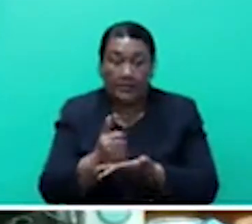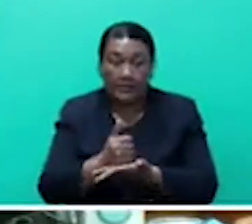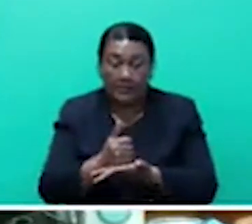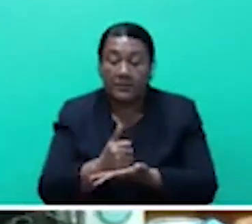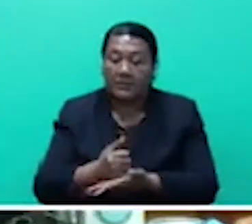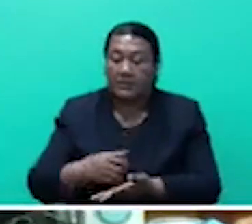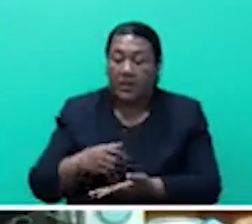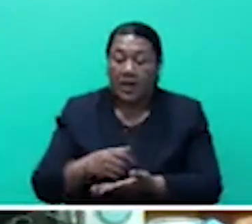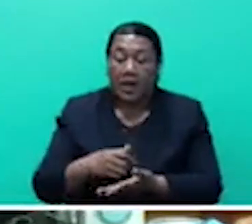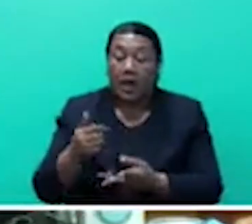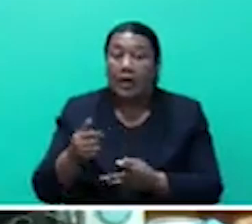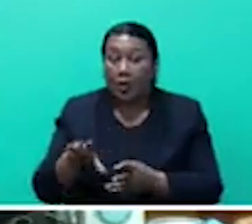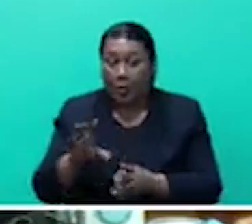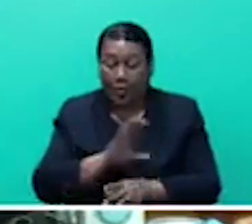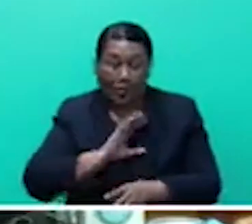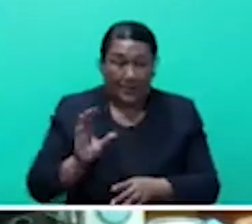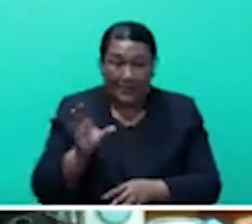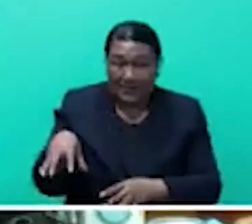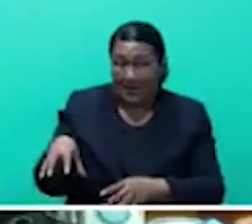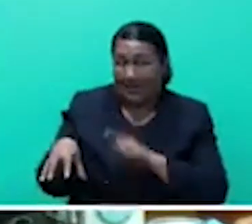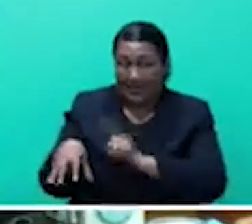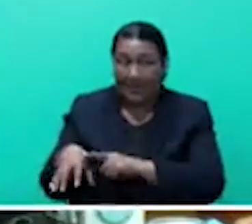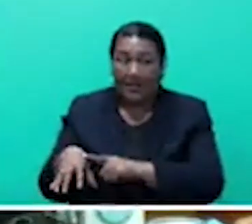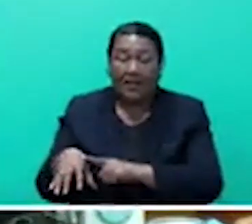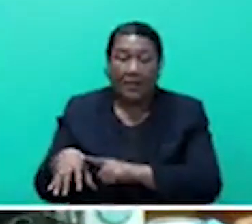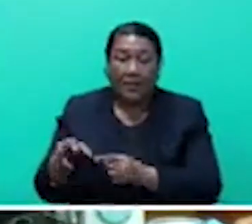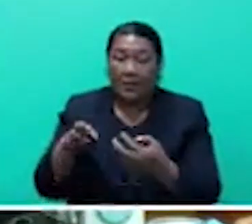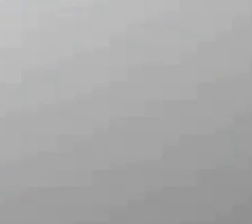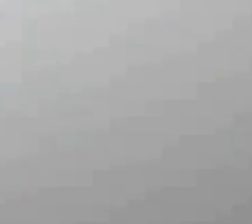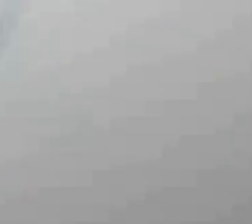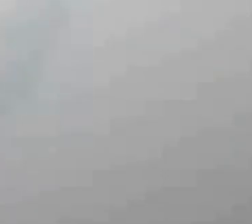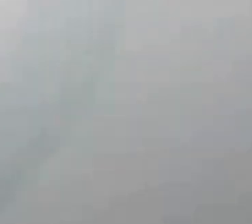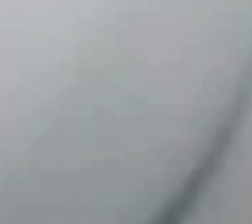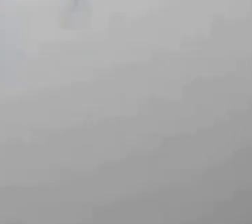to the role, she will see the importance of timely reporting.